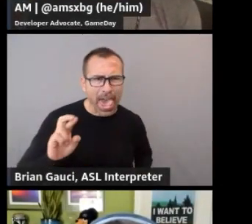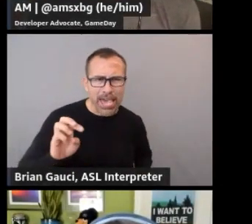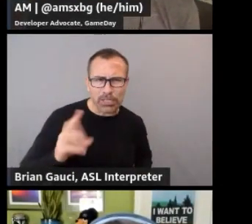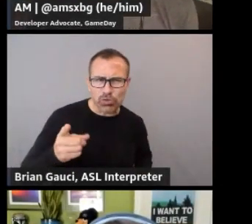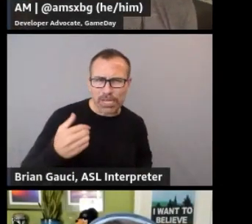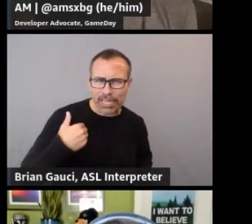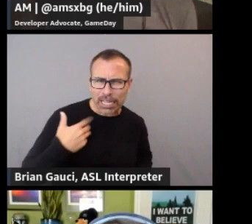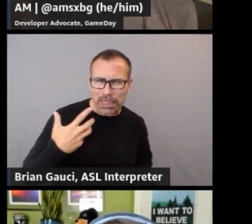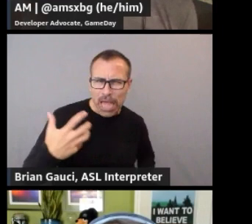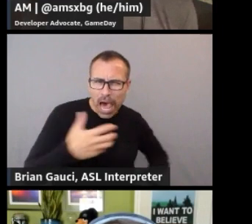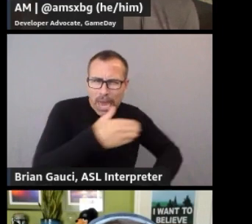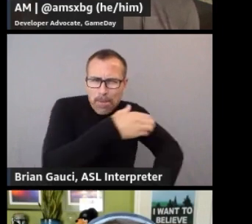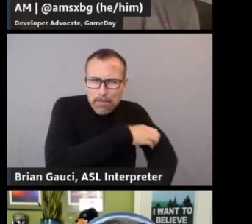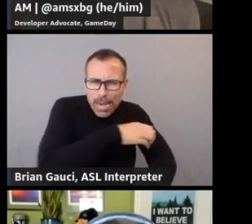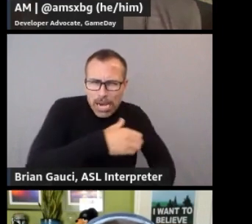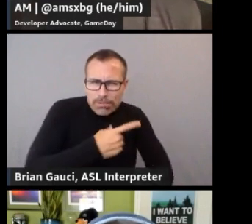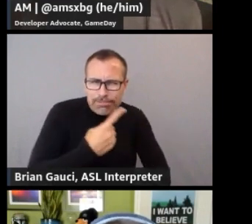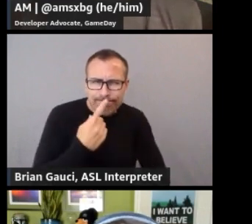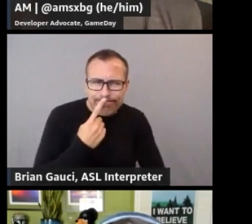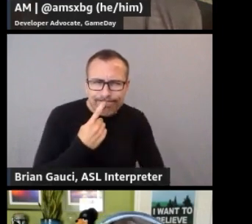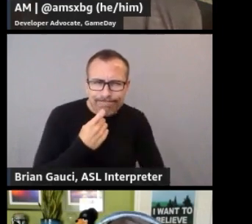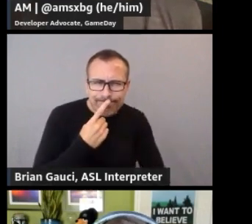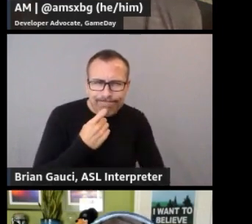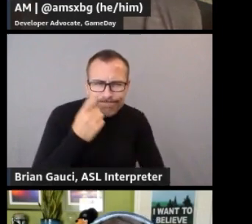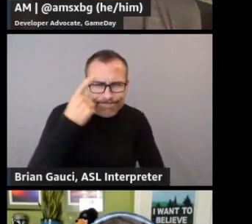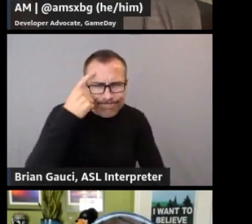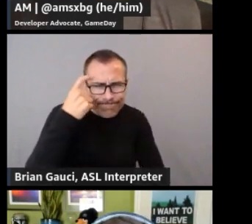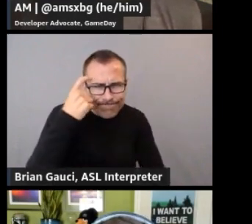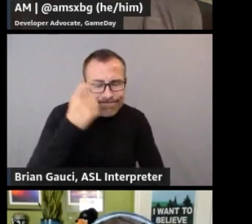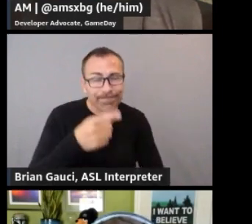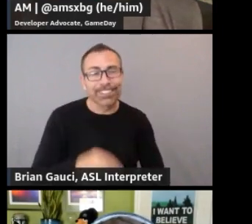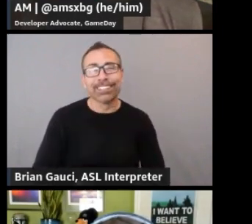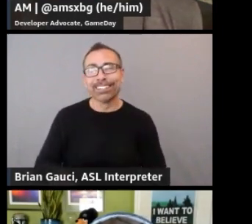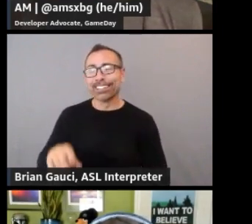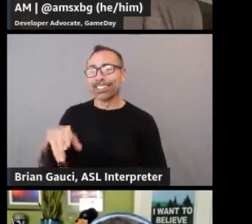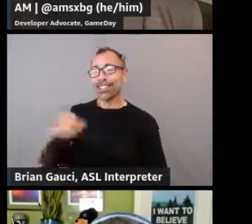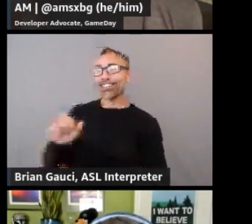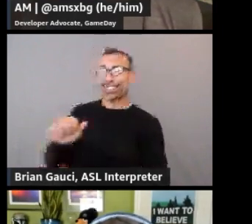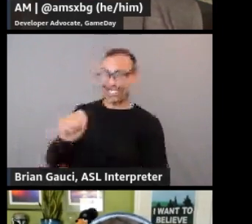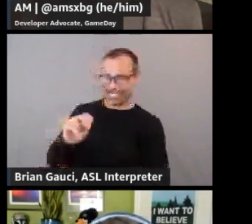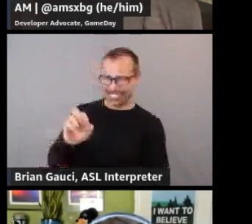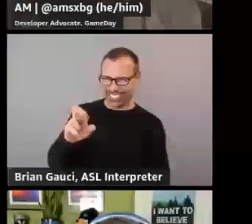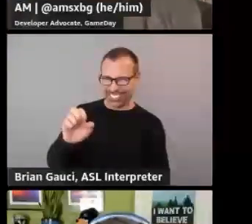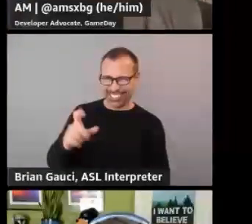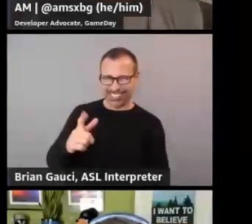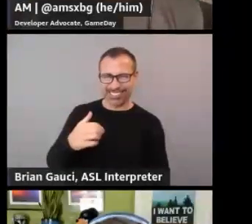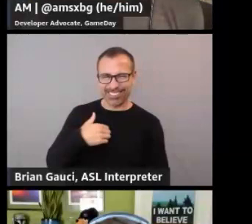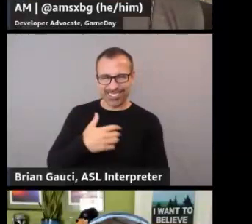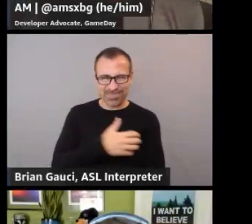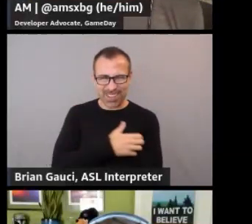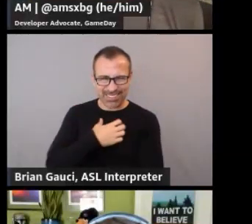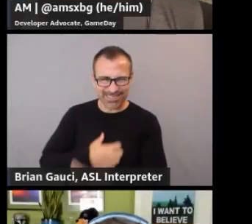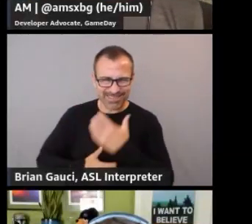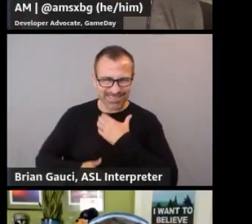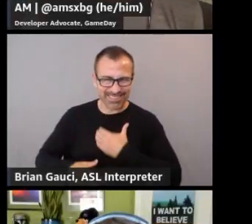just you see the hunger in his eyes. Okay, so he shares the list. Okay, great. That's the edit share action. And this